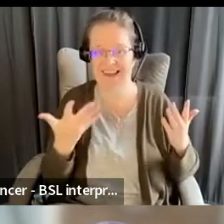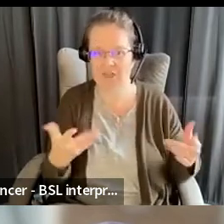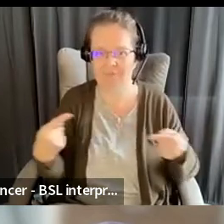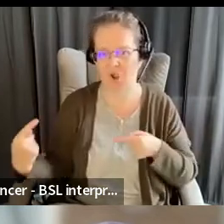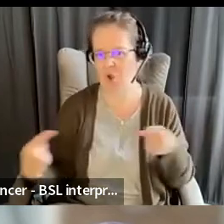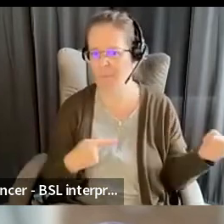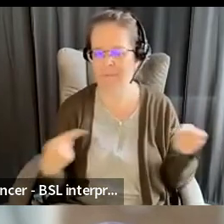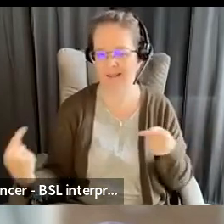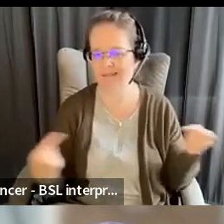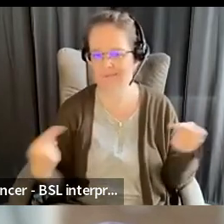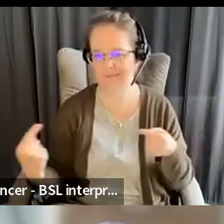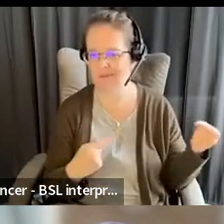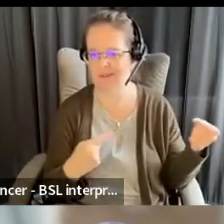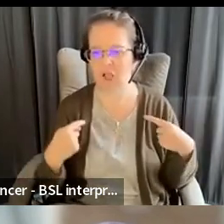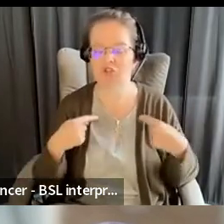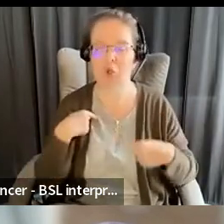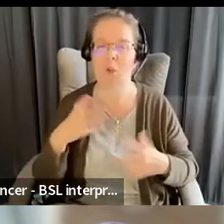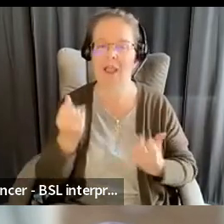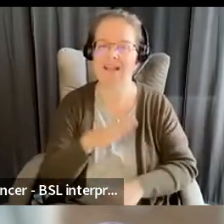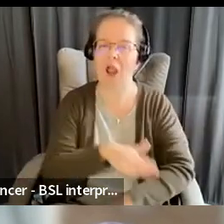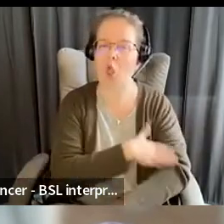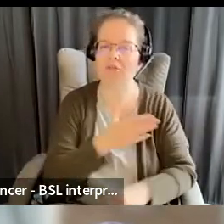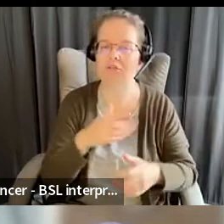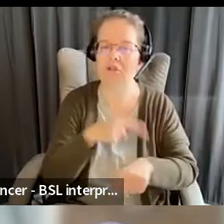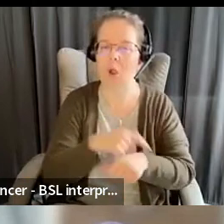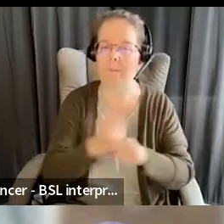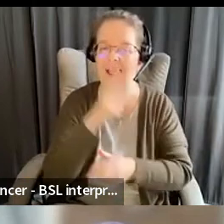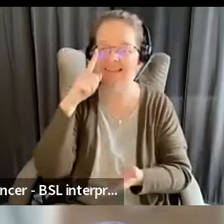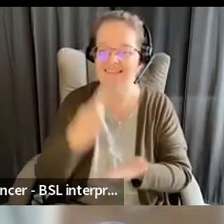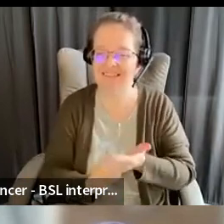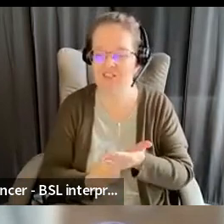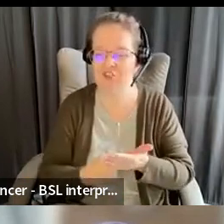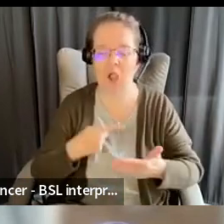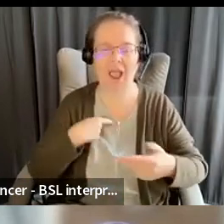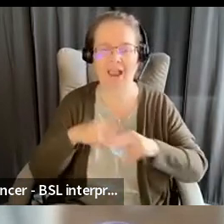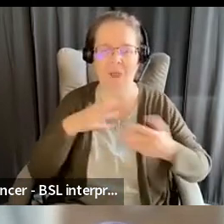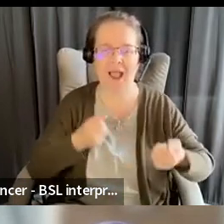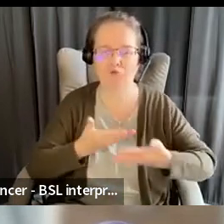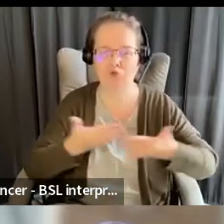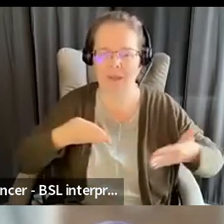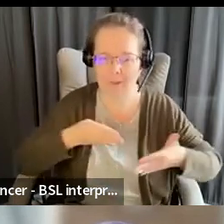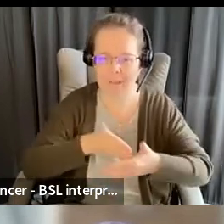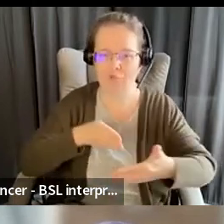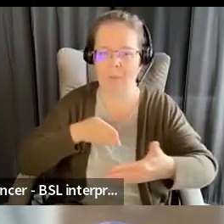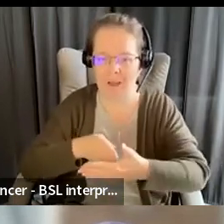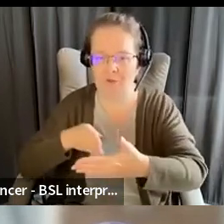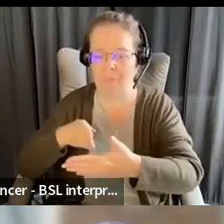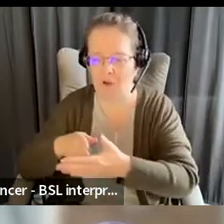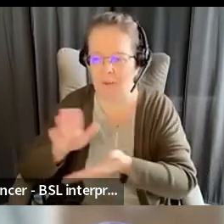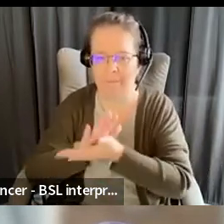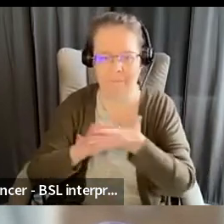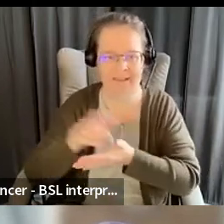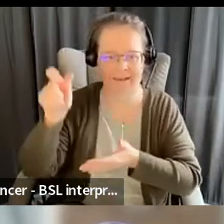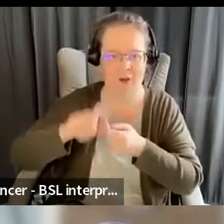So the longer we take to make decisions, and the more barriers we put in the place of assessing individuals, I